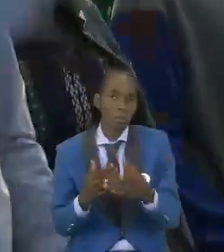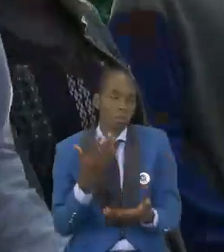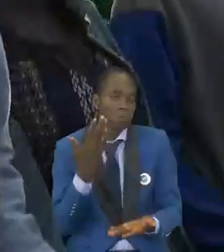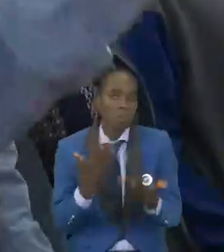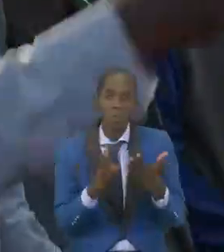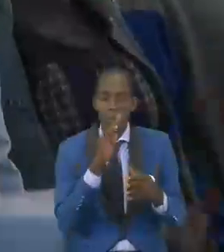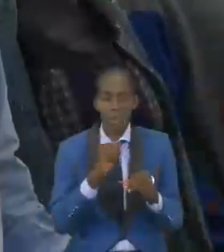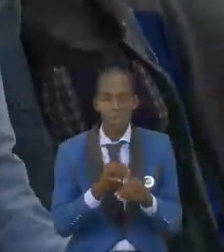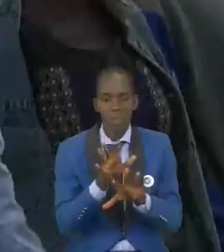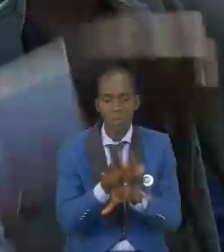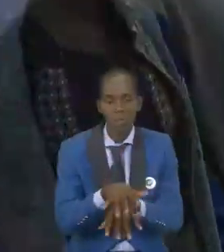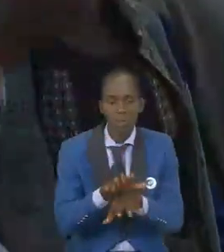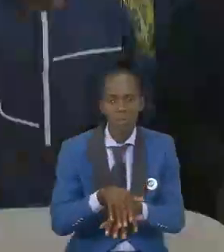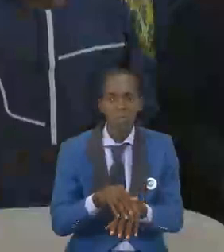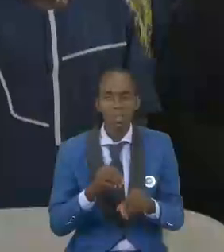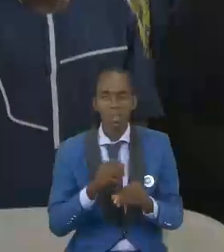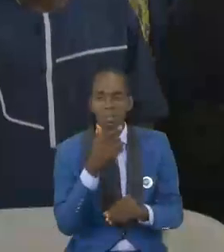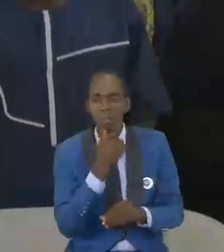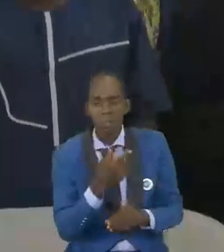pretense or reality,